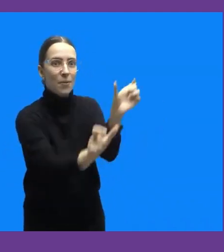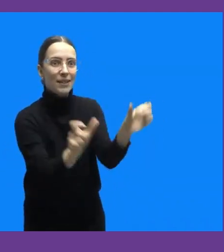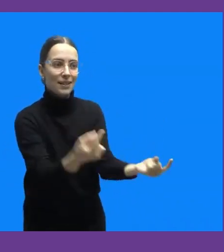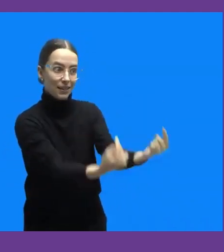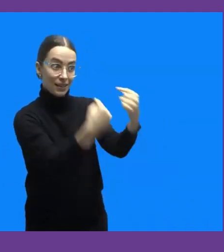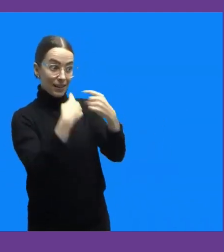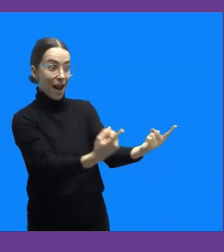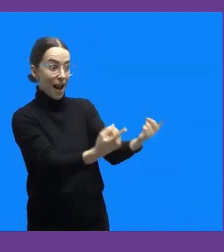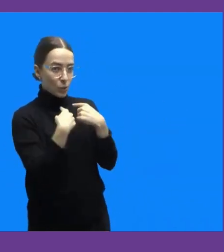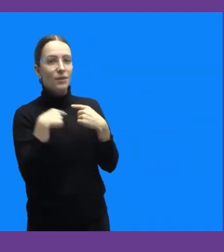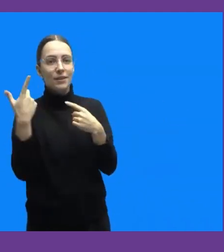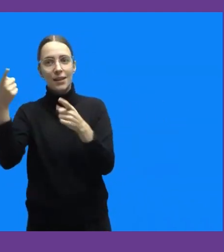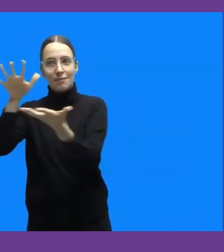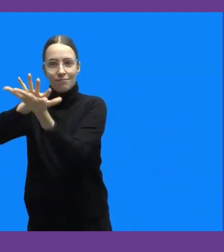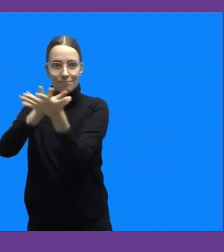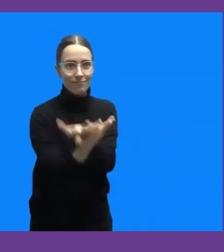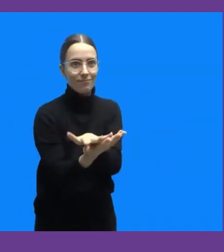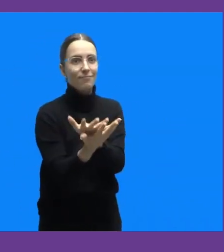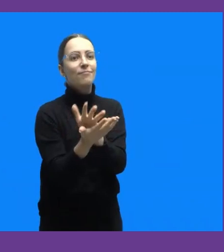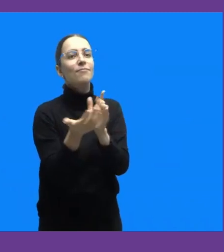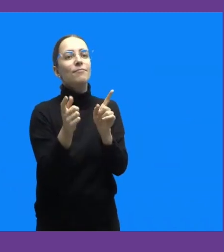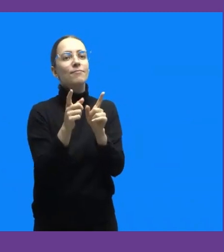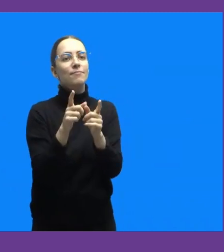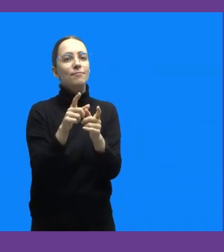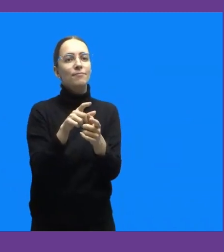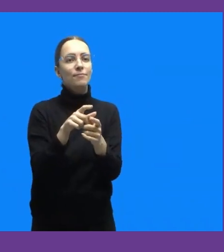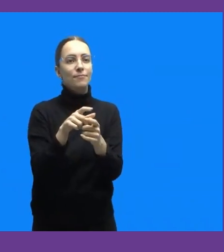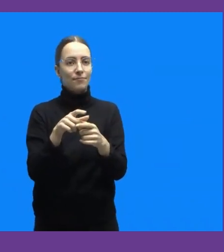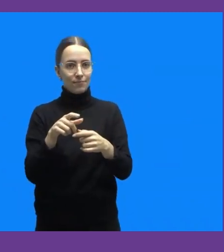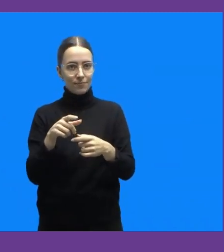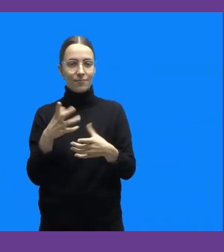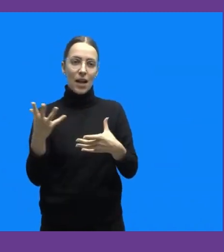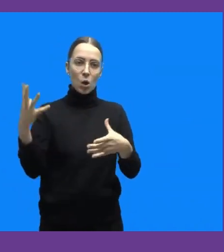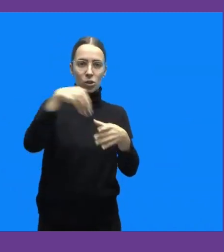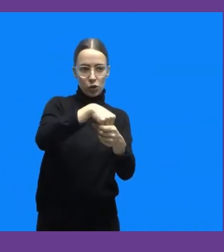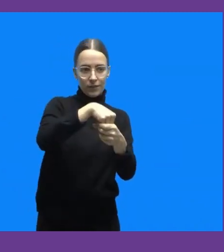observatory of innovation and inclusion. And the main idea of this